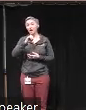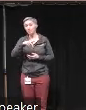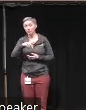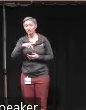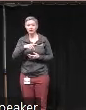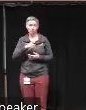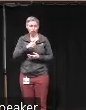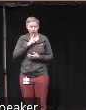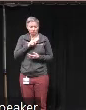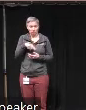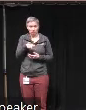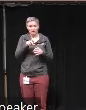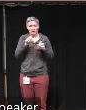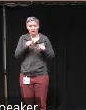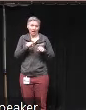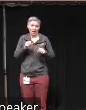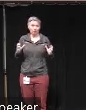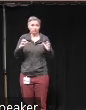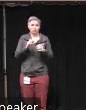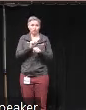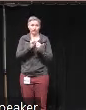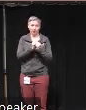to really work together.